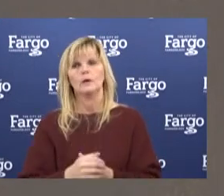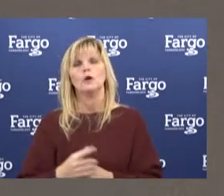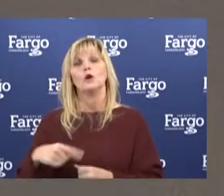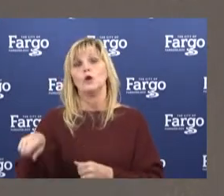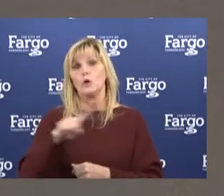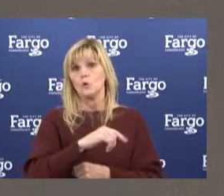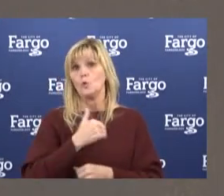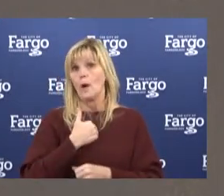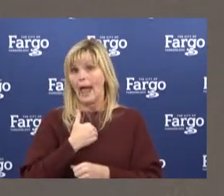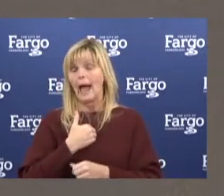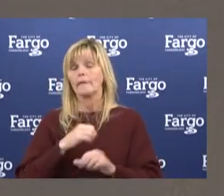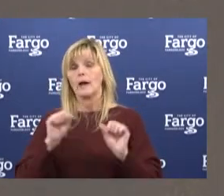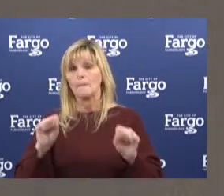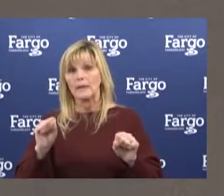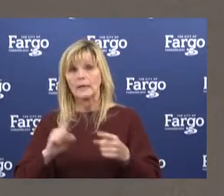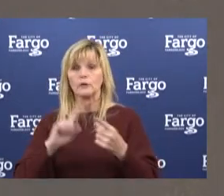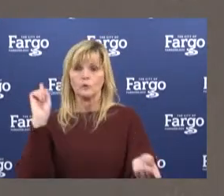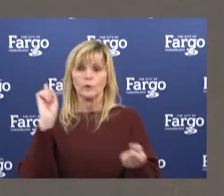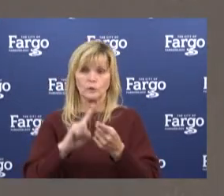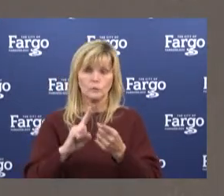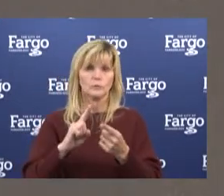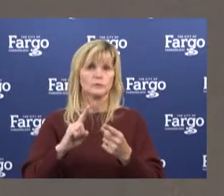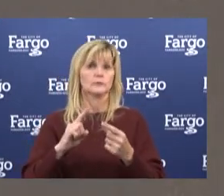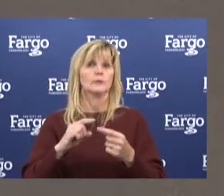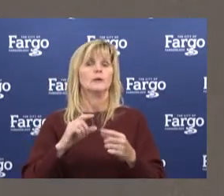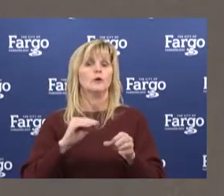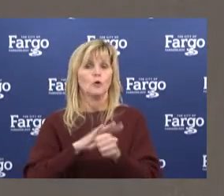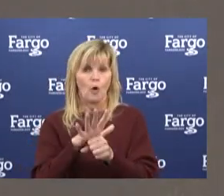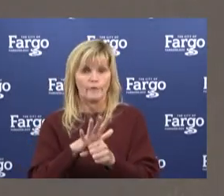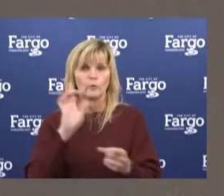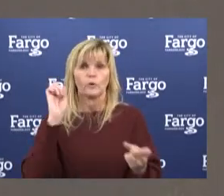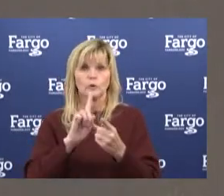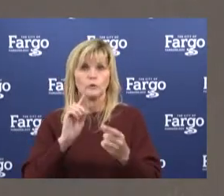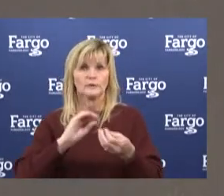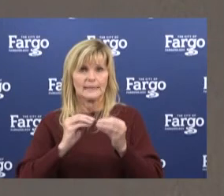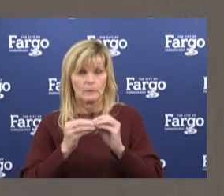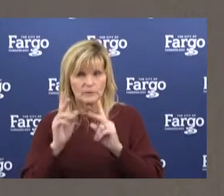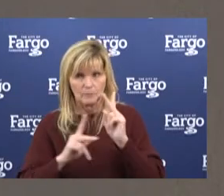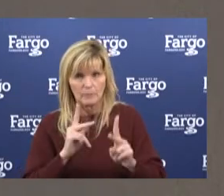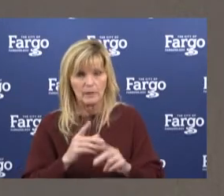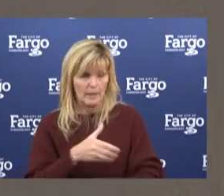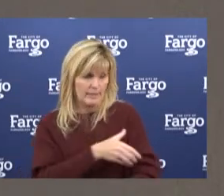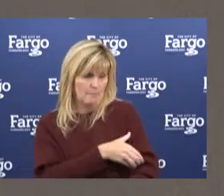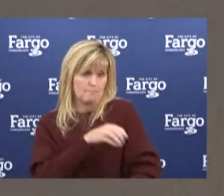mitigate the spread of the virus and save lives as you do so. The power is in the hands of the people and their